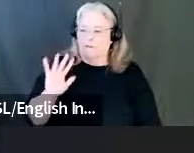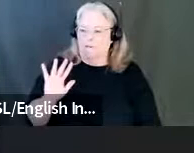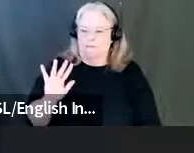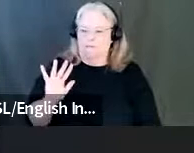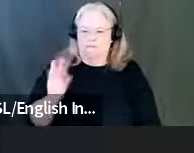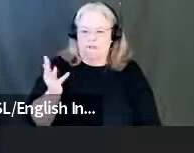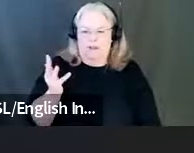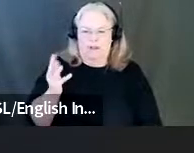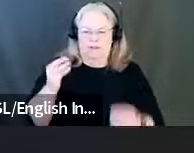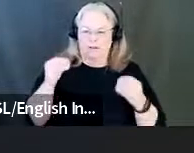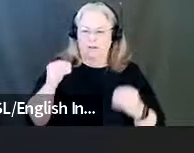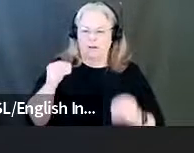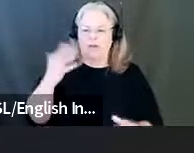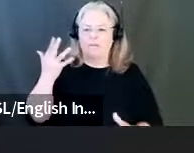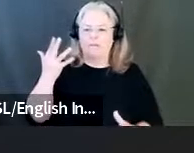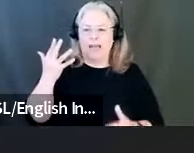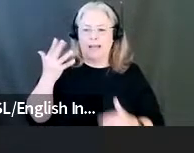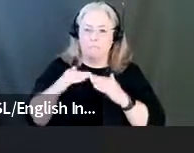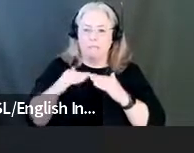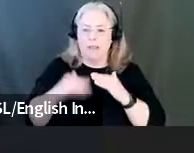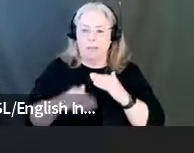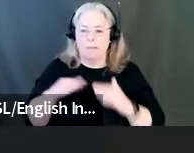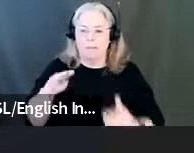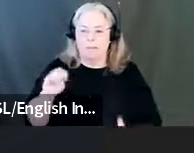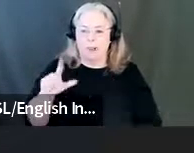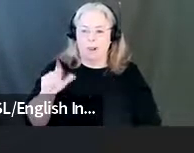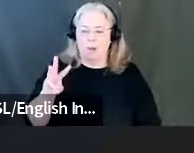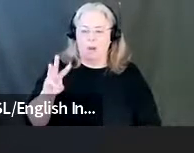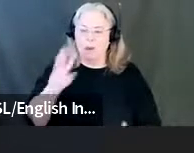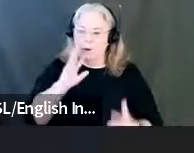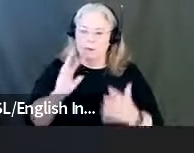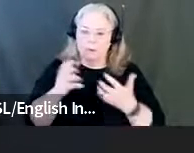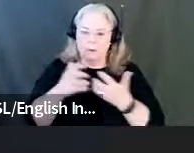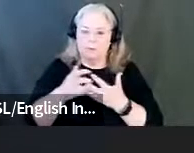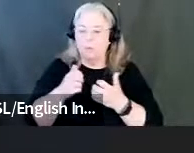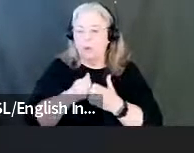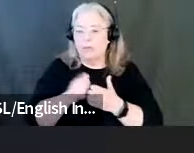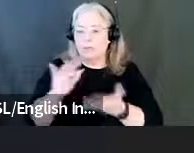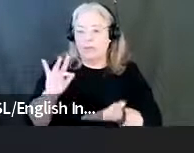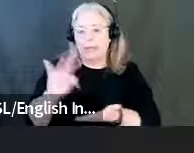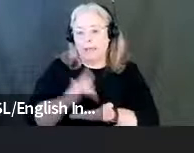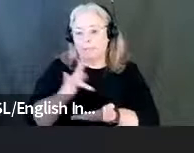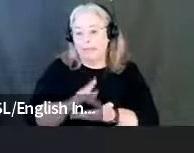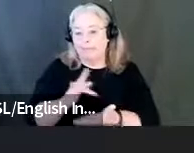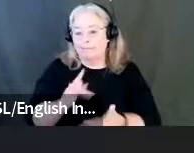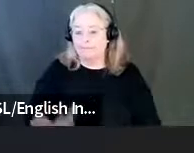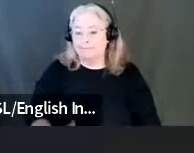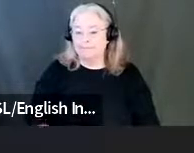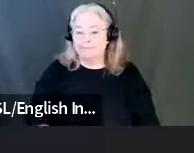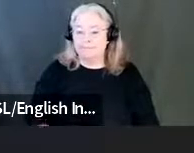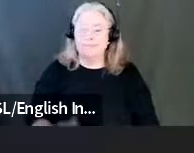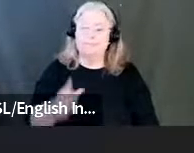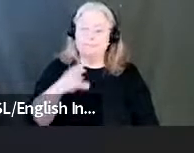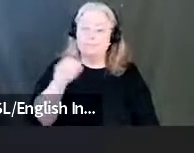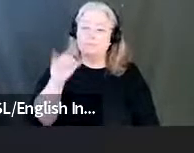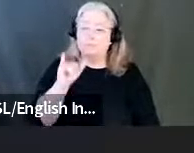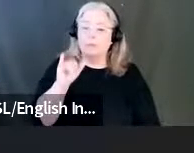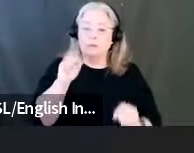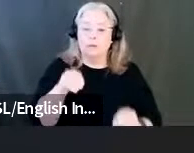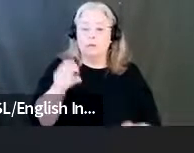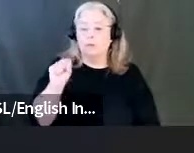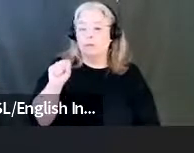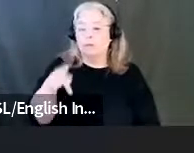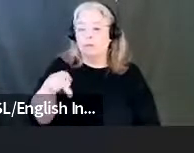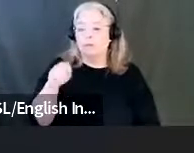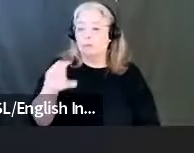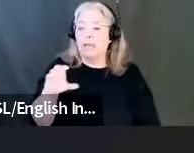at a store called Five Below, and it interfaces with the iPad. And so, or you could also put a spec switch in